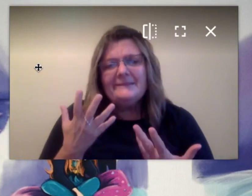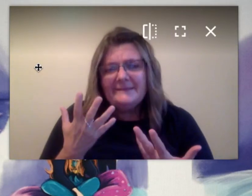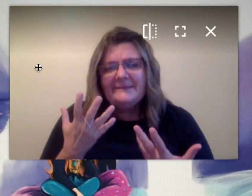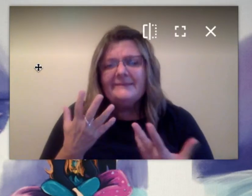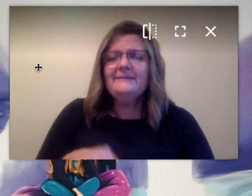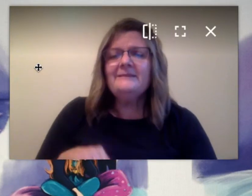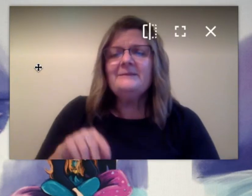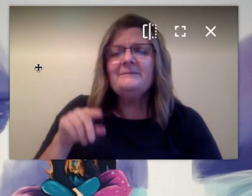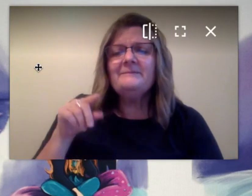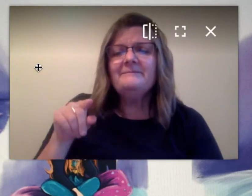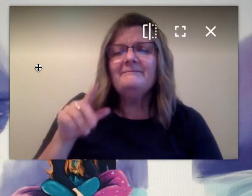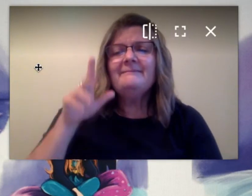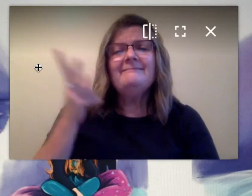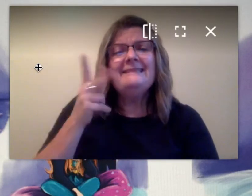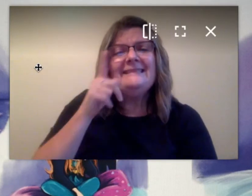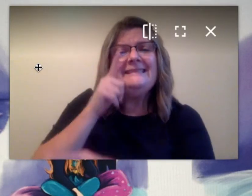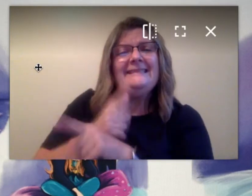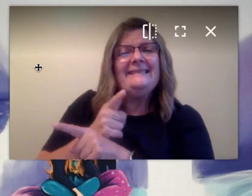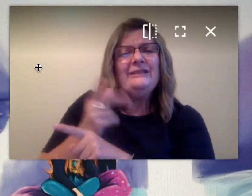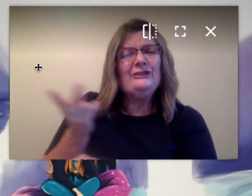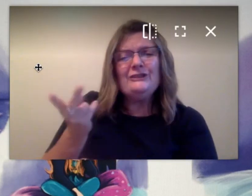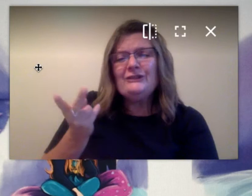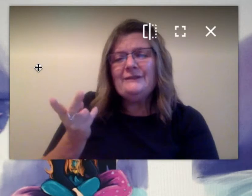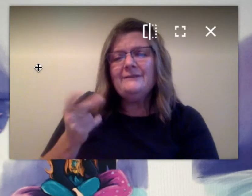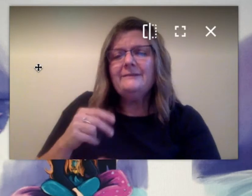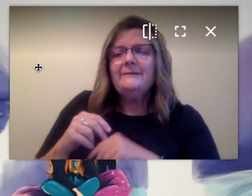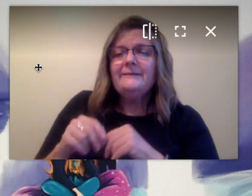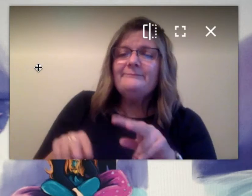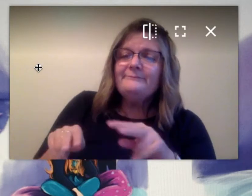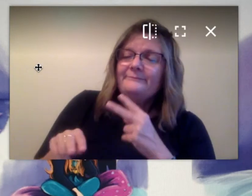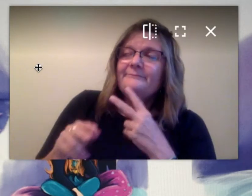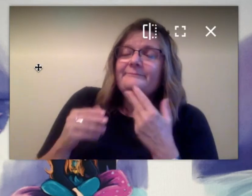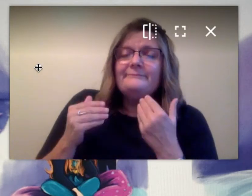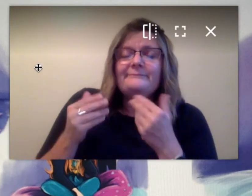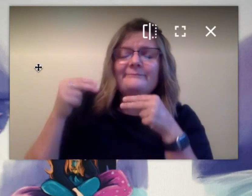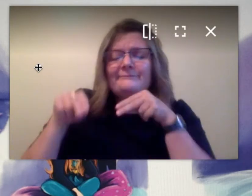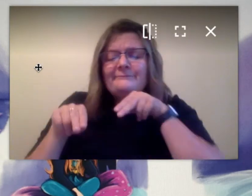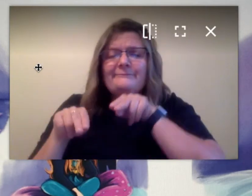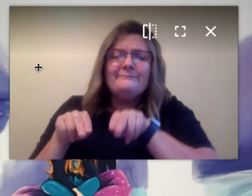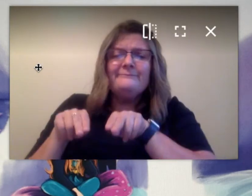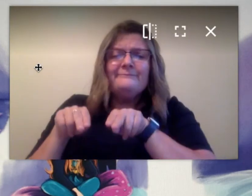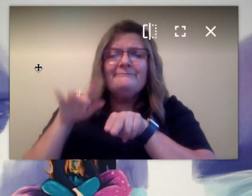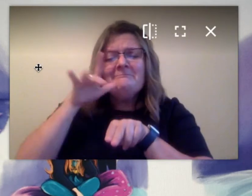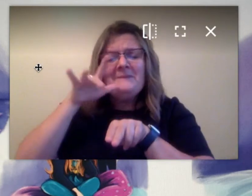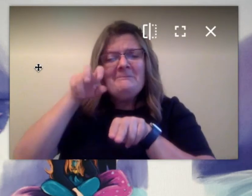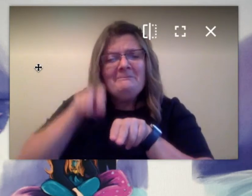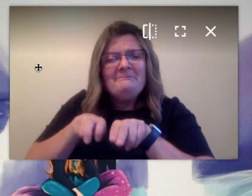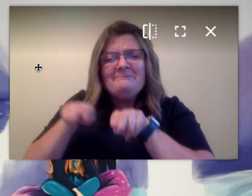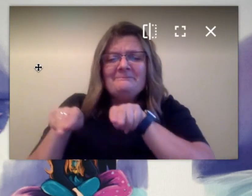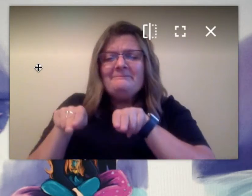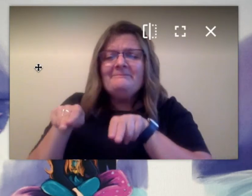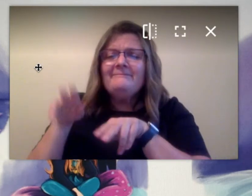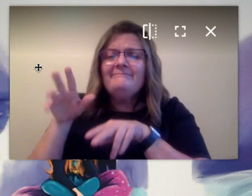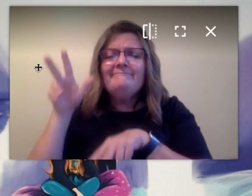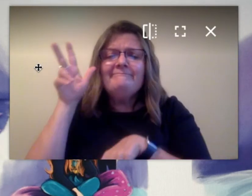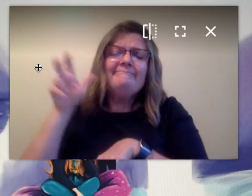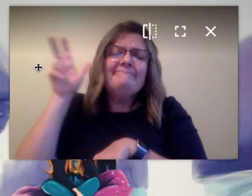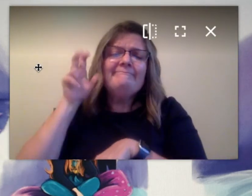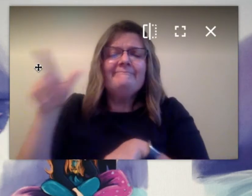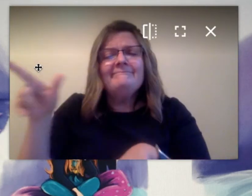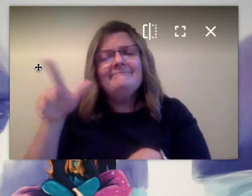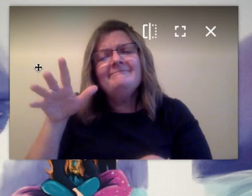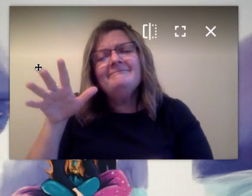The sisters snuggled up to Mom, listening till the very